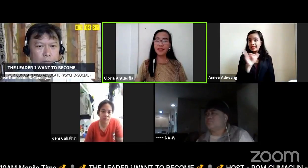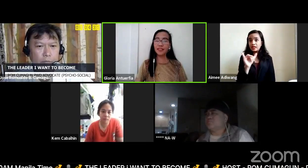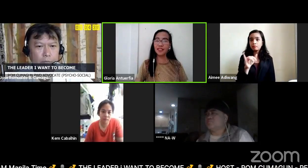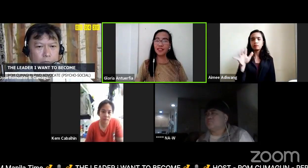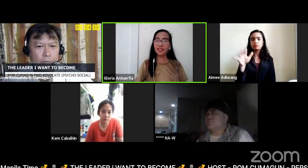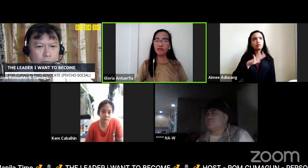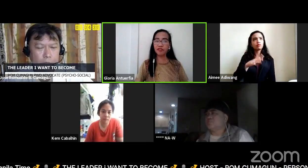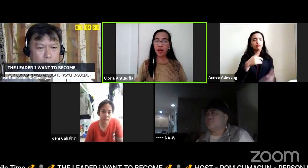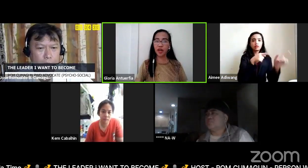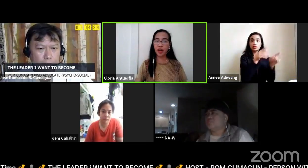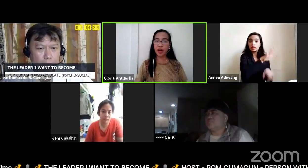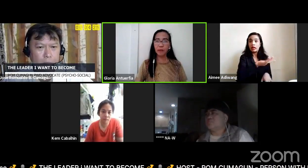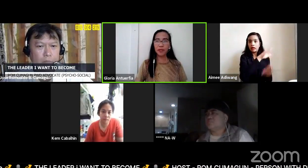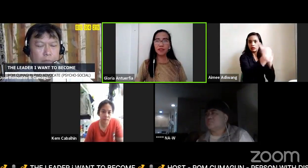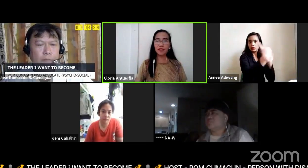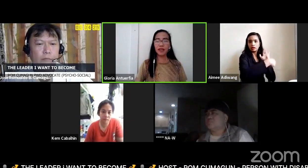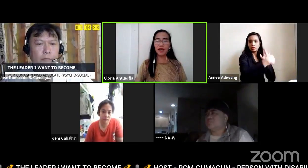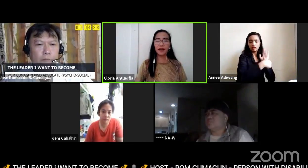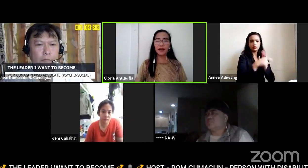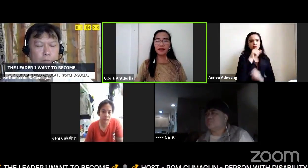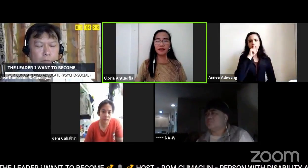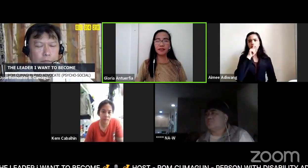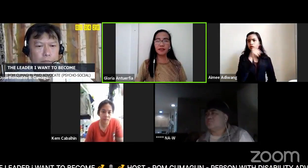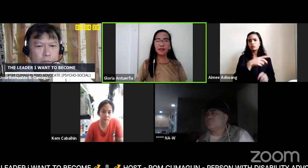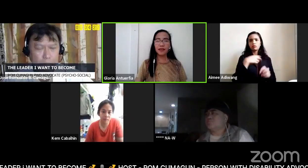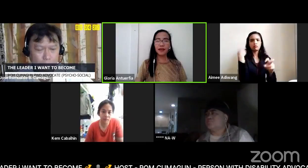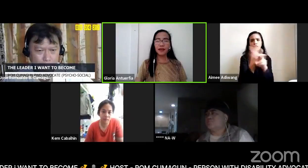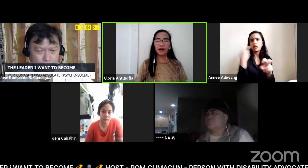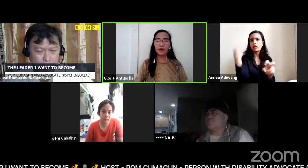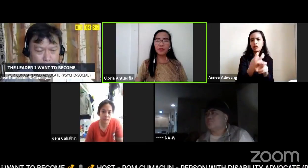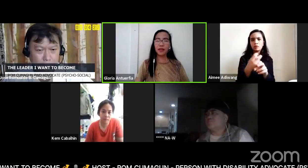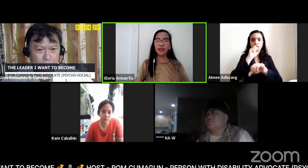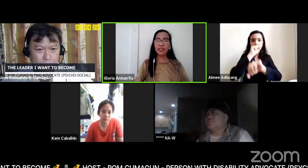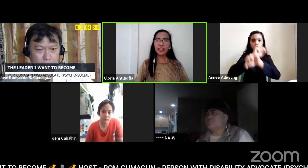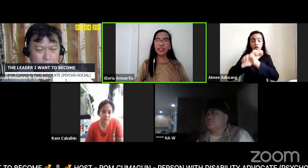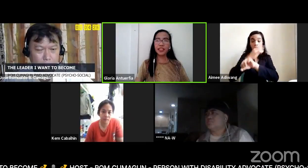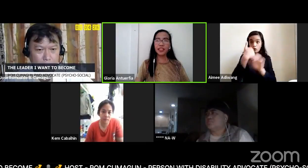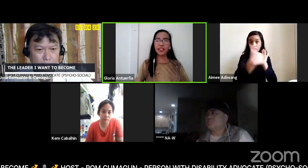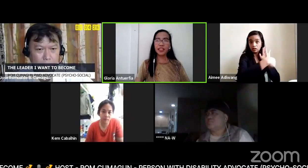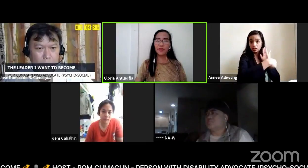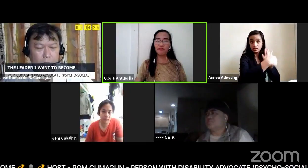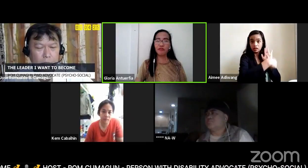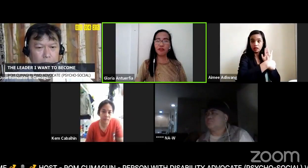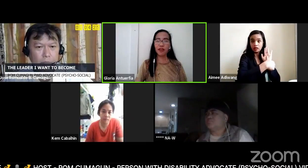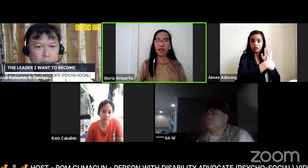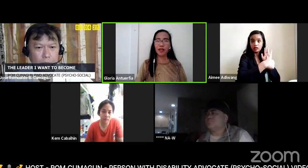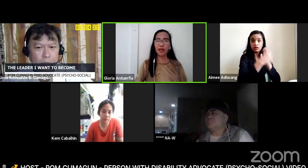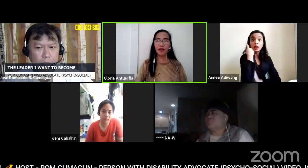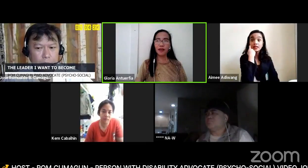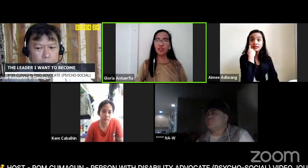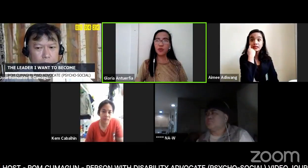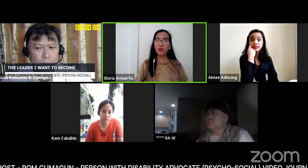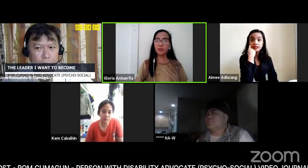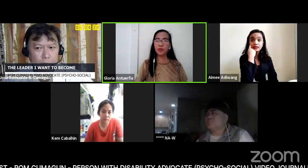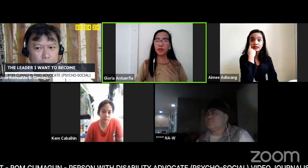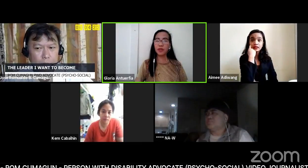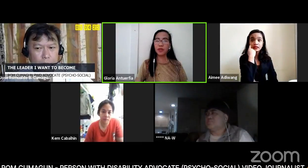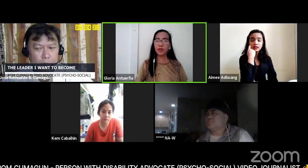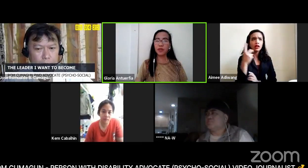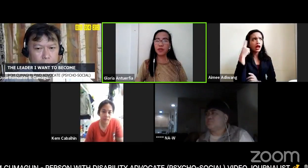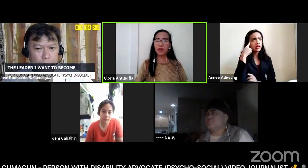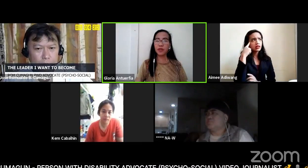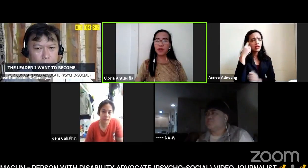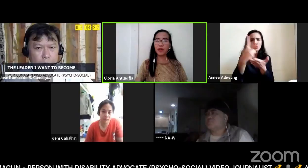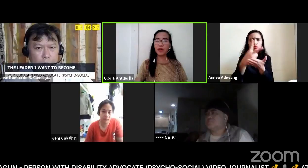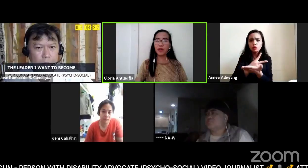as this is a tough job because I was elected just recently before